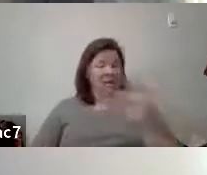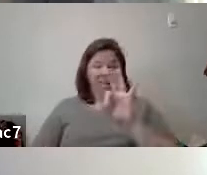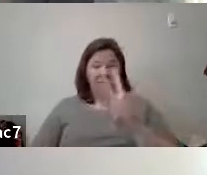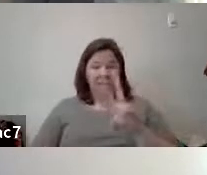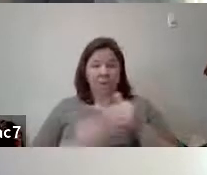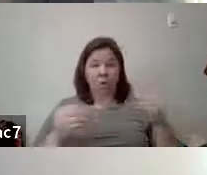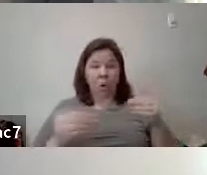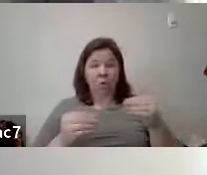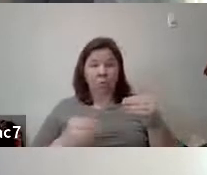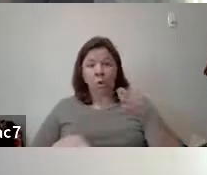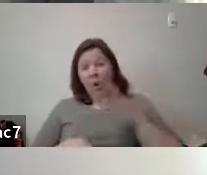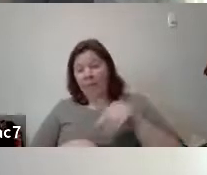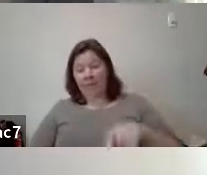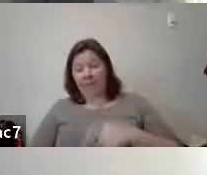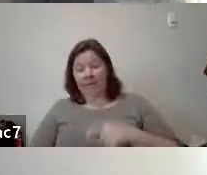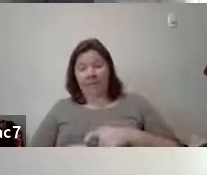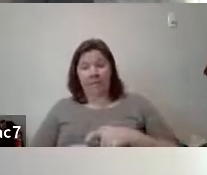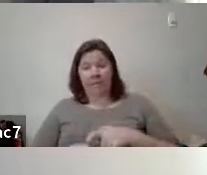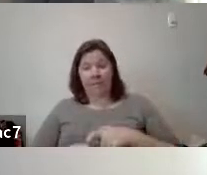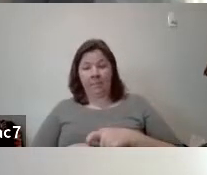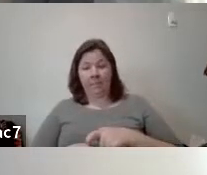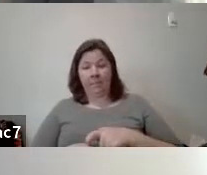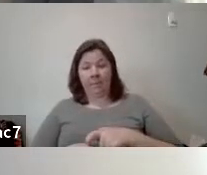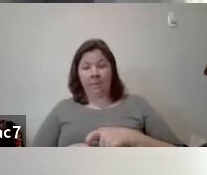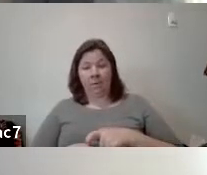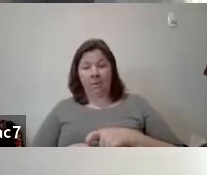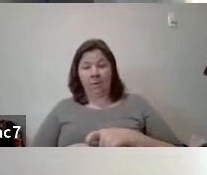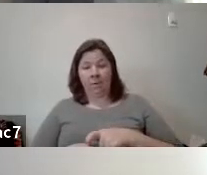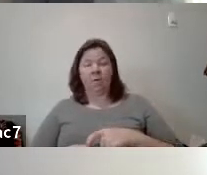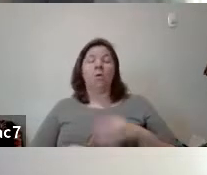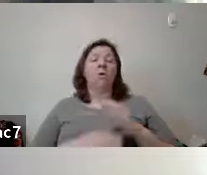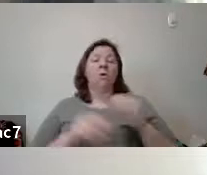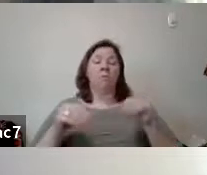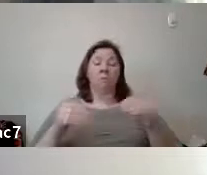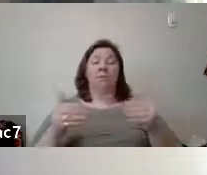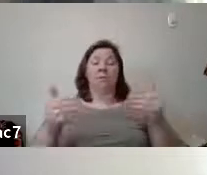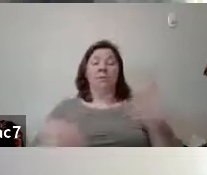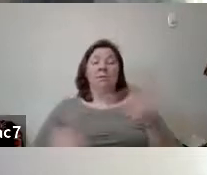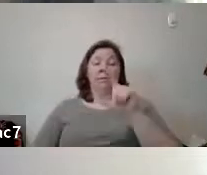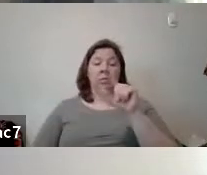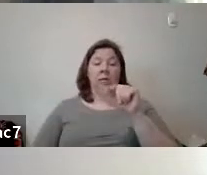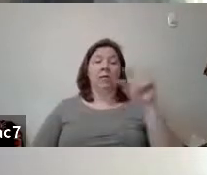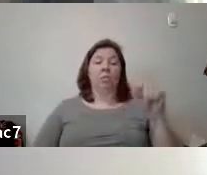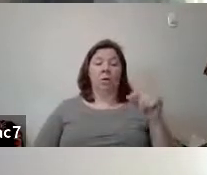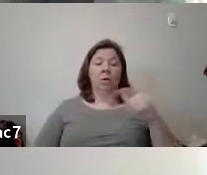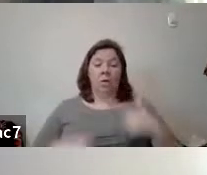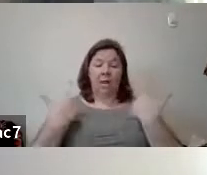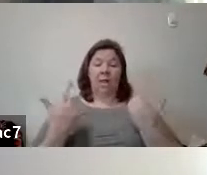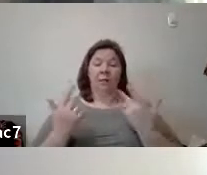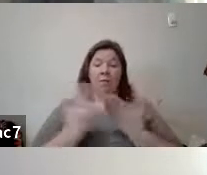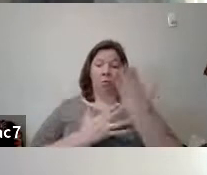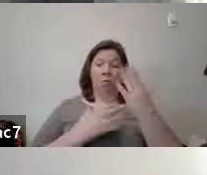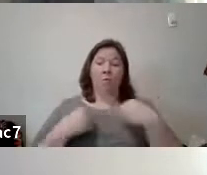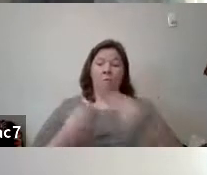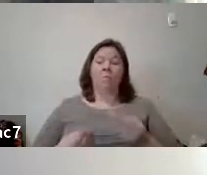on at this present time, COVID 2020 that we have lived through, that's going to give you more value than